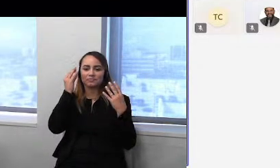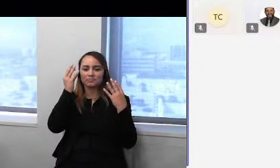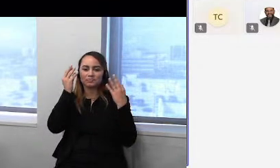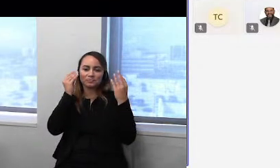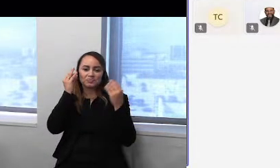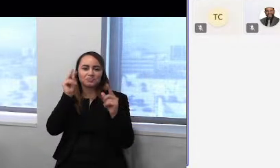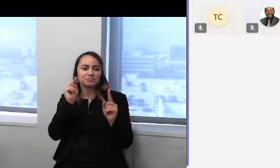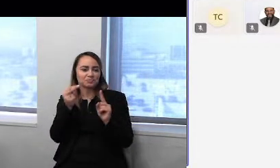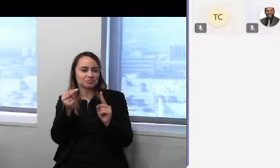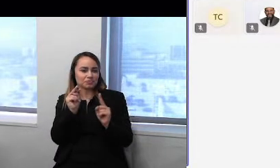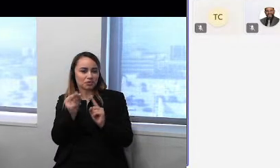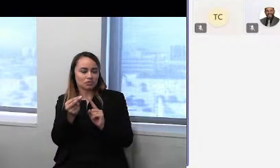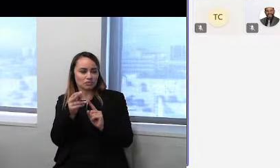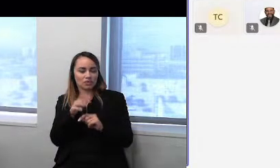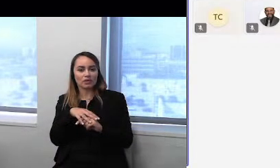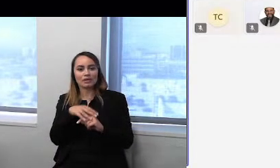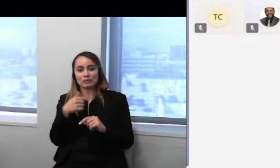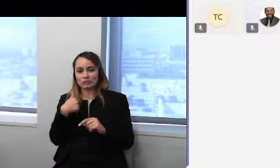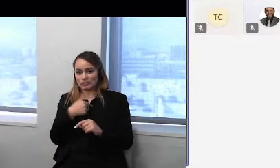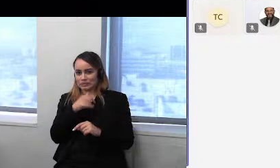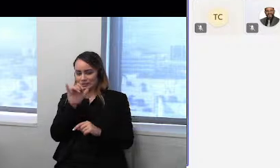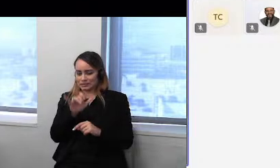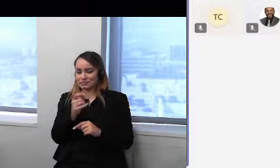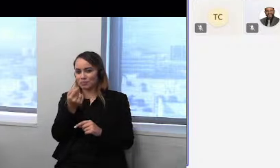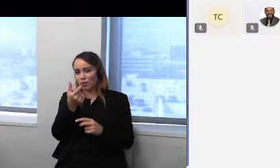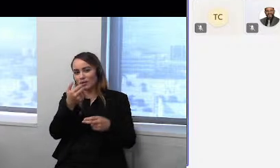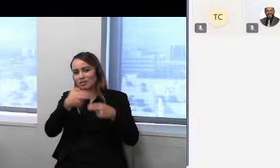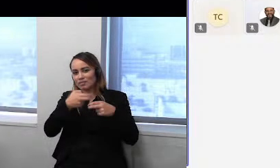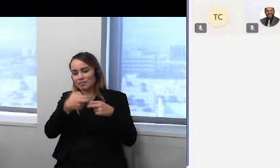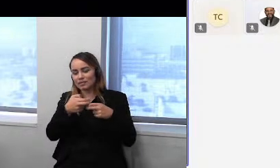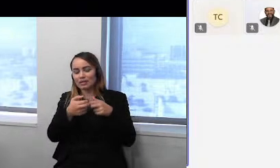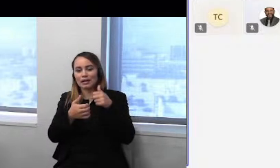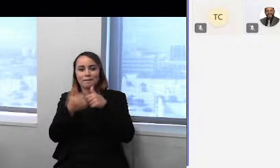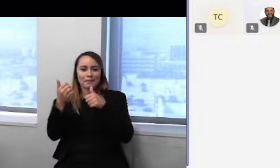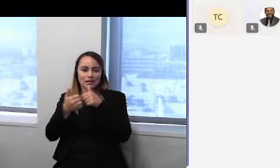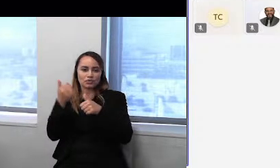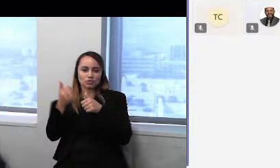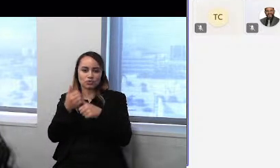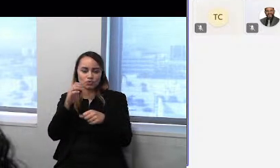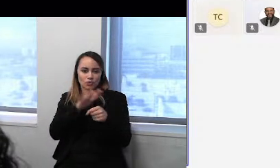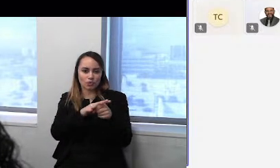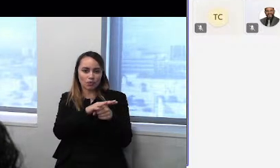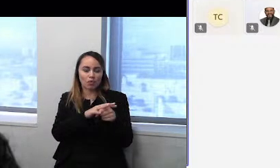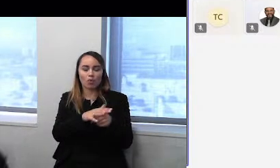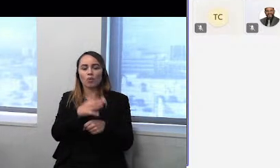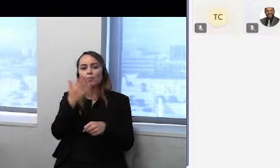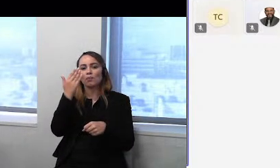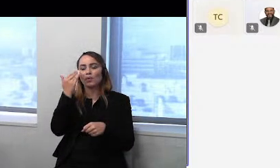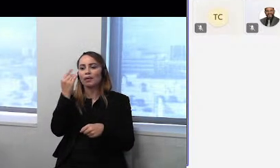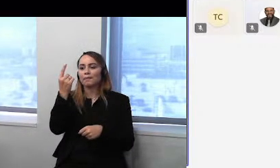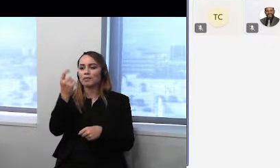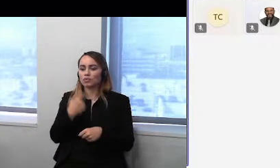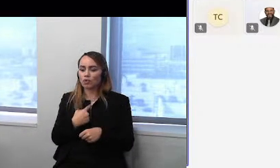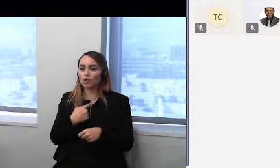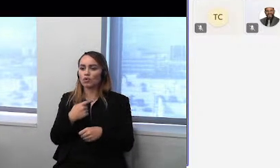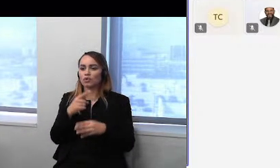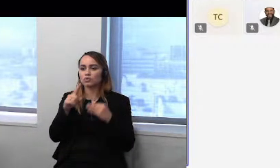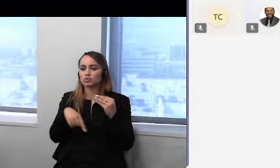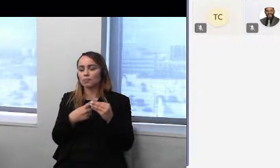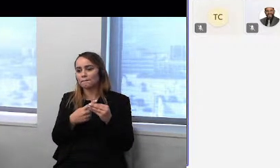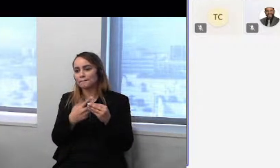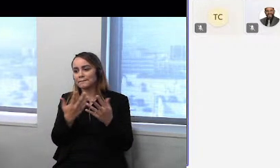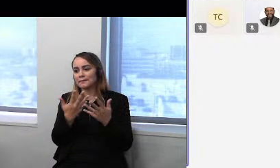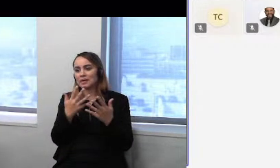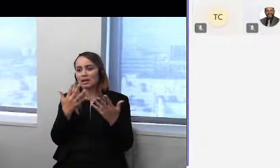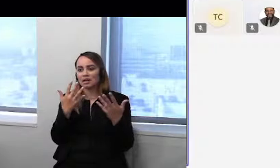say, because this gentleman asked me a question of anything beyond what it's already approved. He didn't use